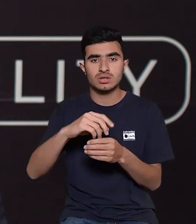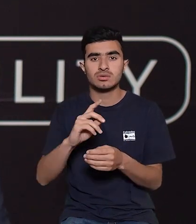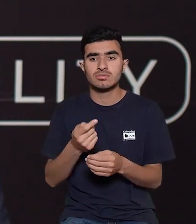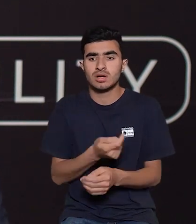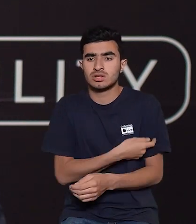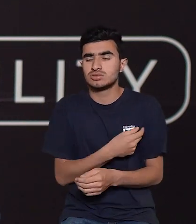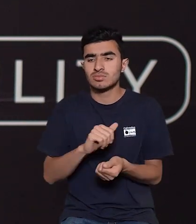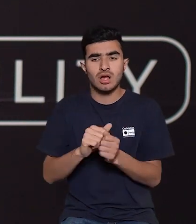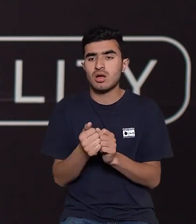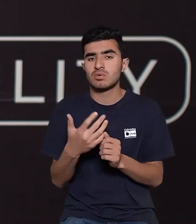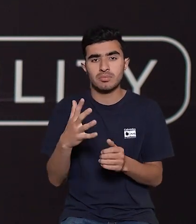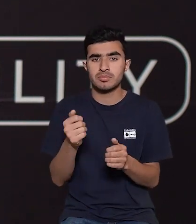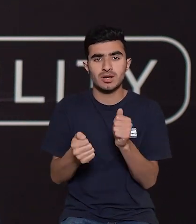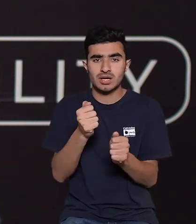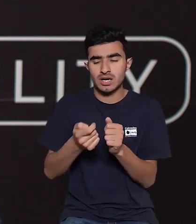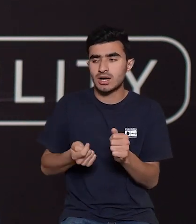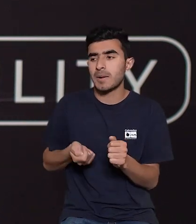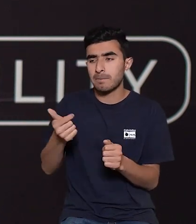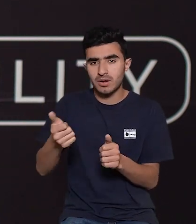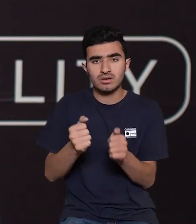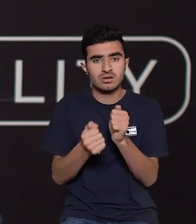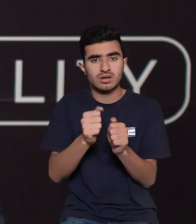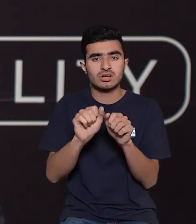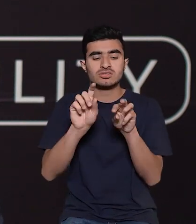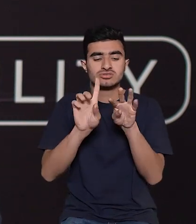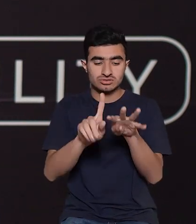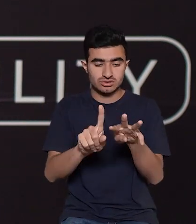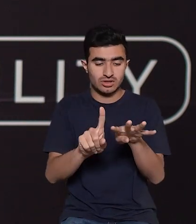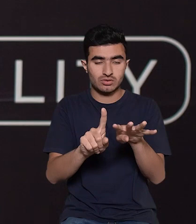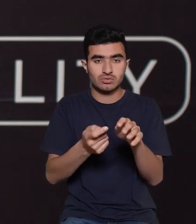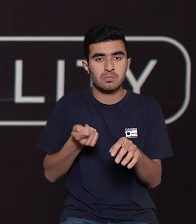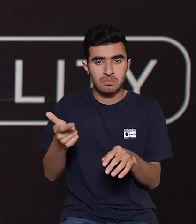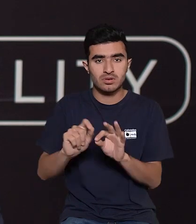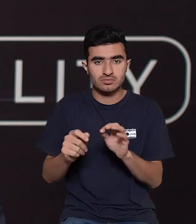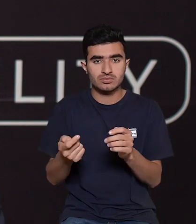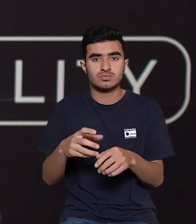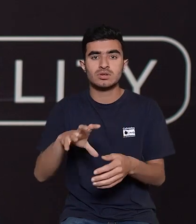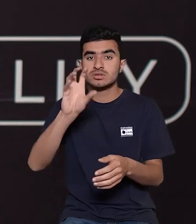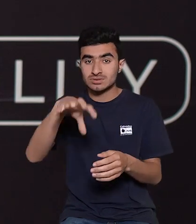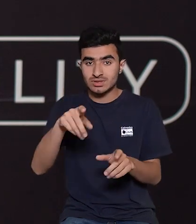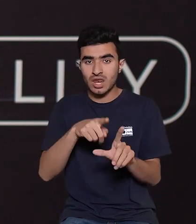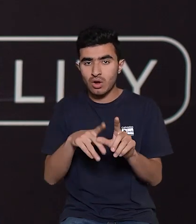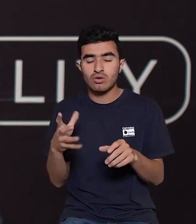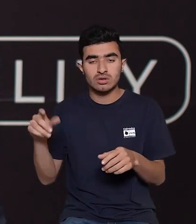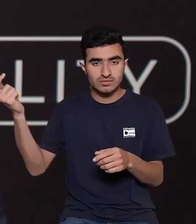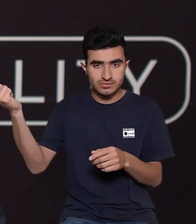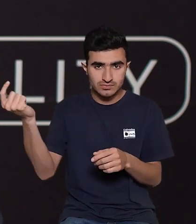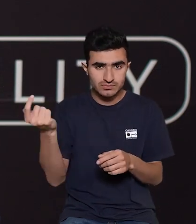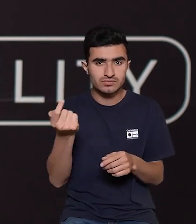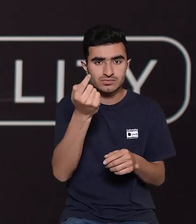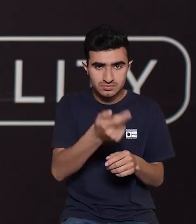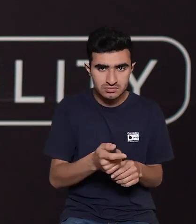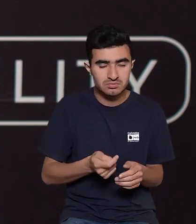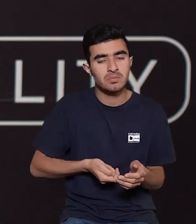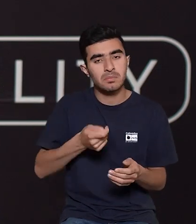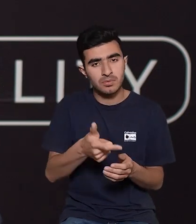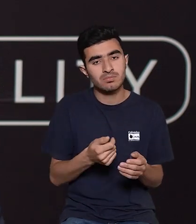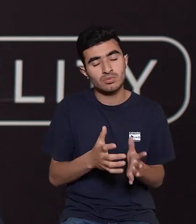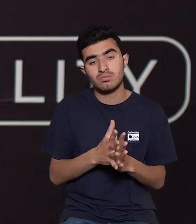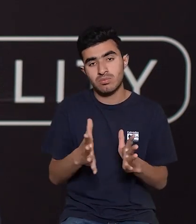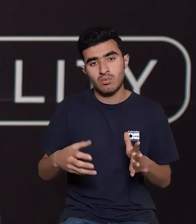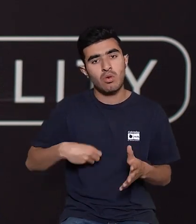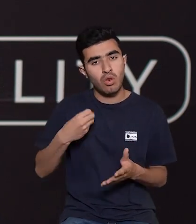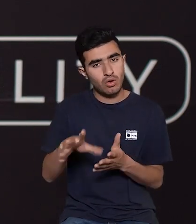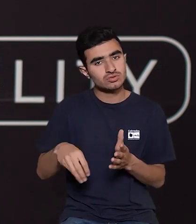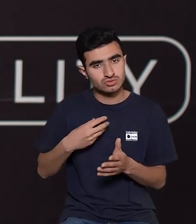people in the mountains who rent a car or from southern Punjab, and they pay 10,000 rupees just to get to the city to see a rheumatologist every time. So think of how